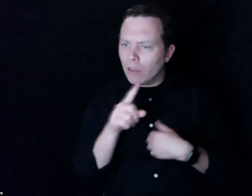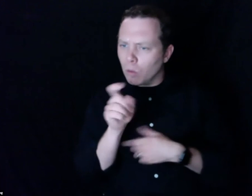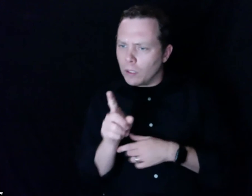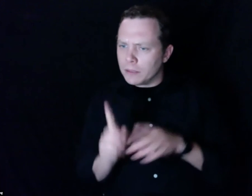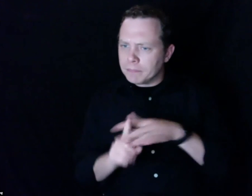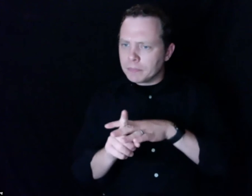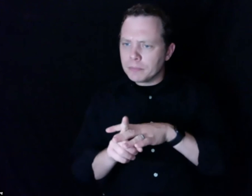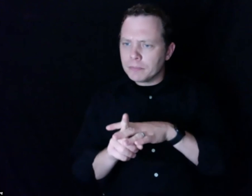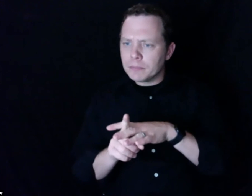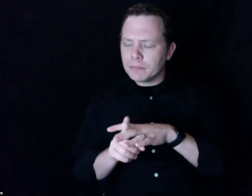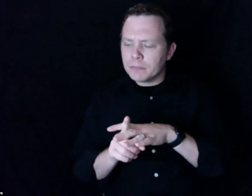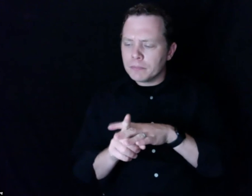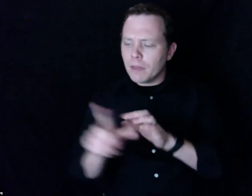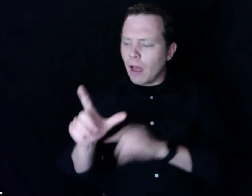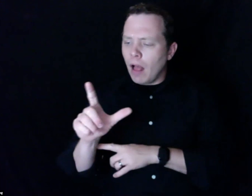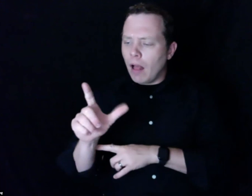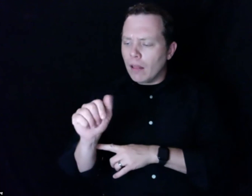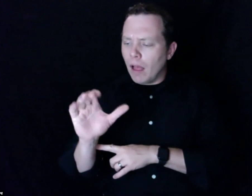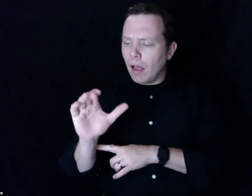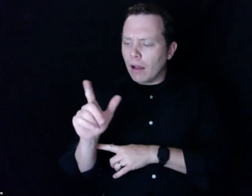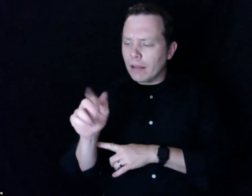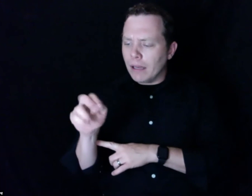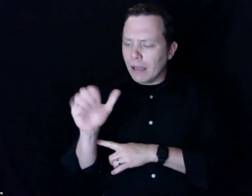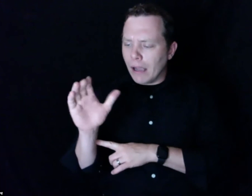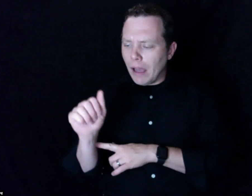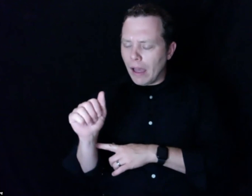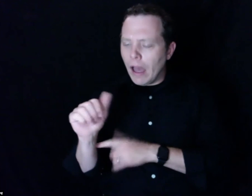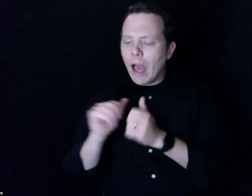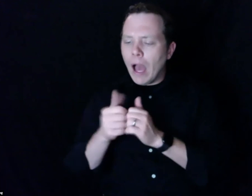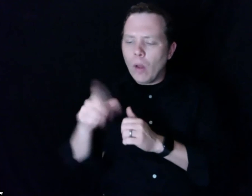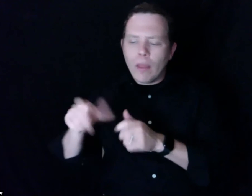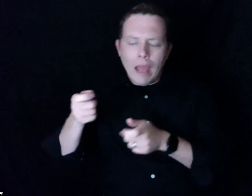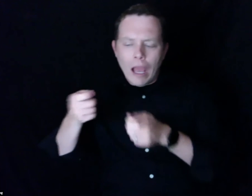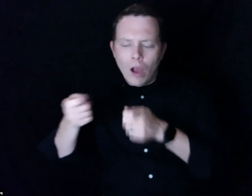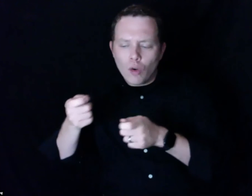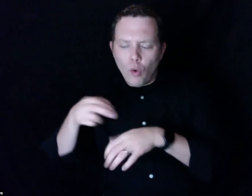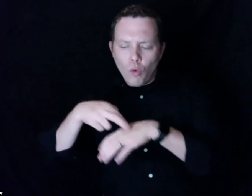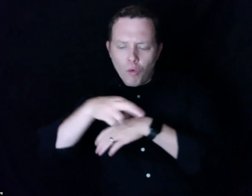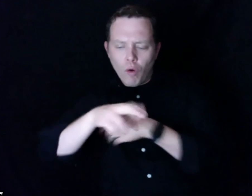How does La Clinica handle referrals to specialists if needed?